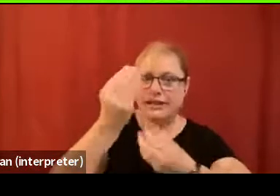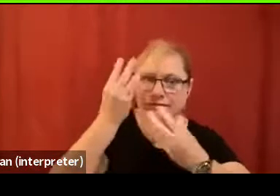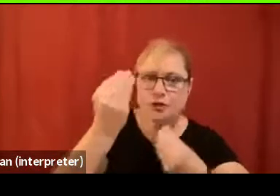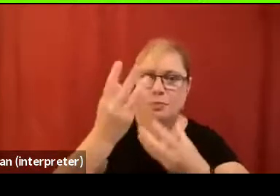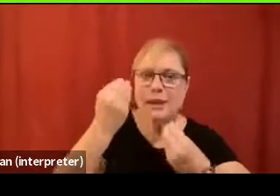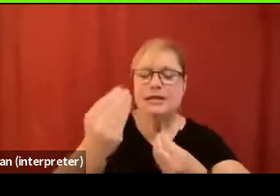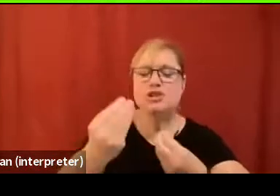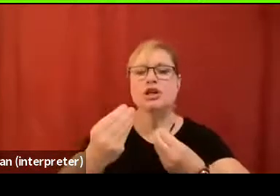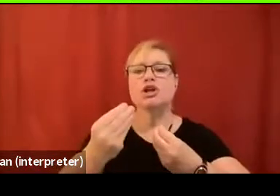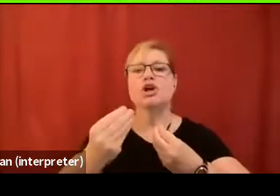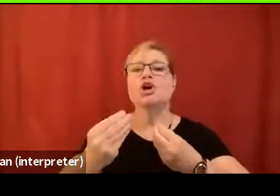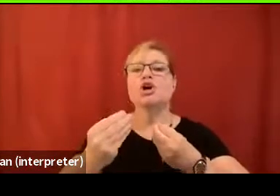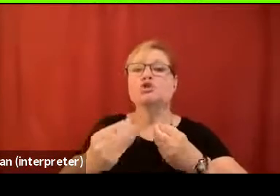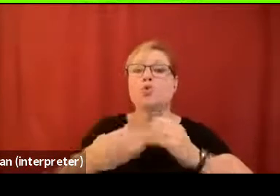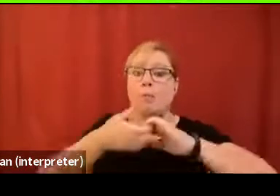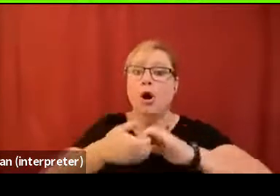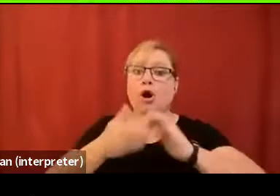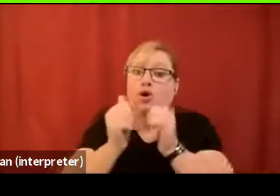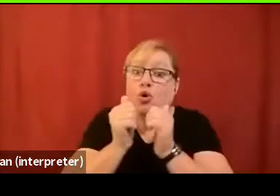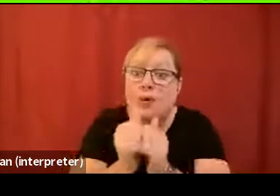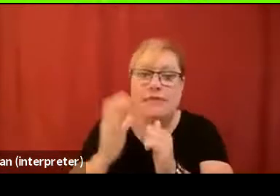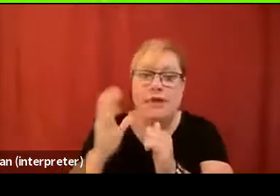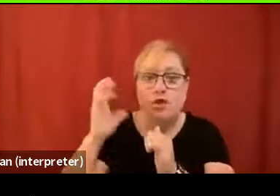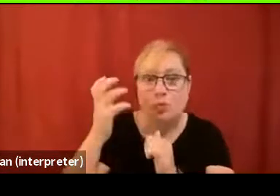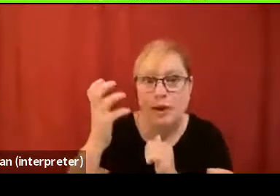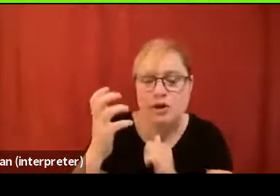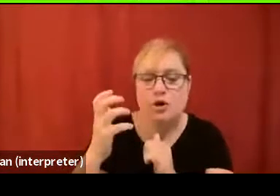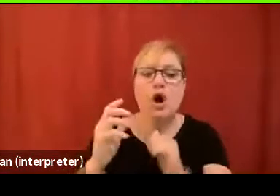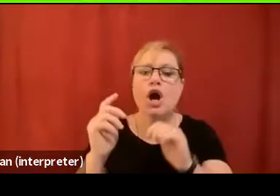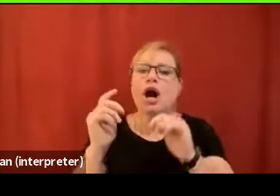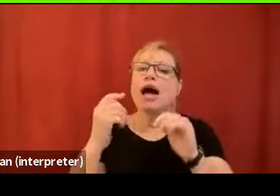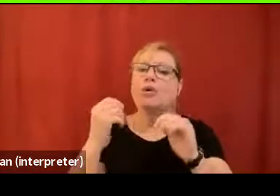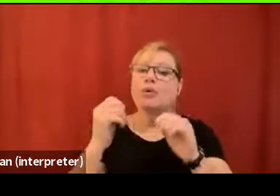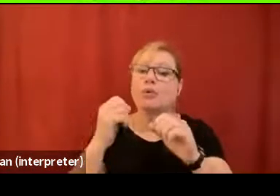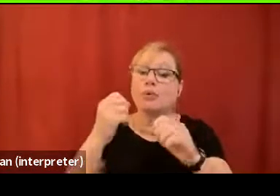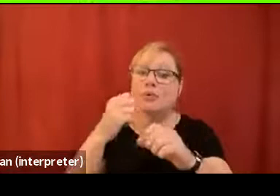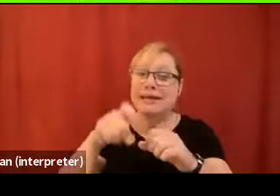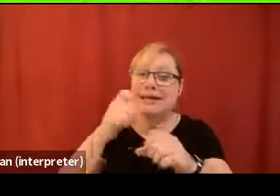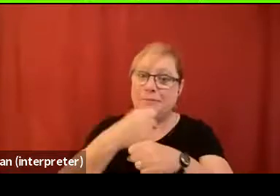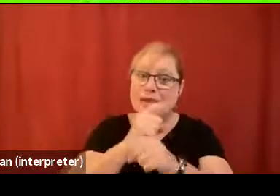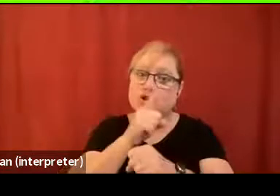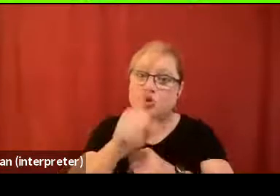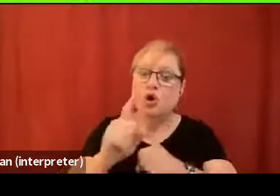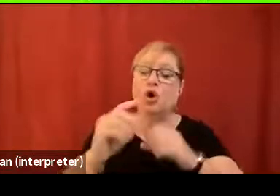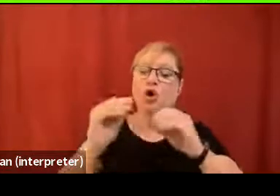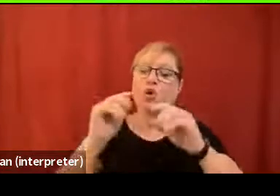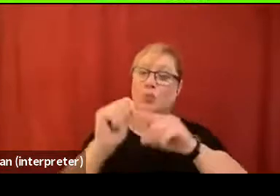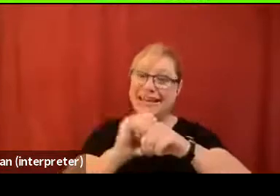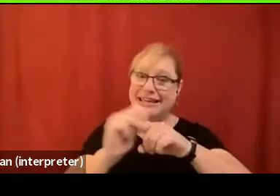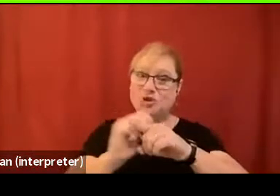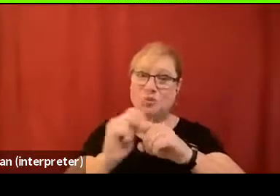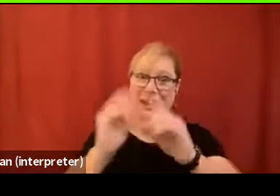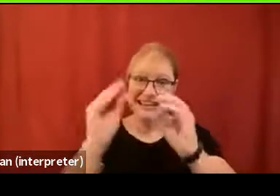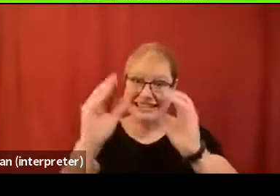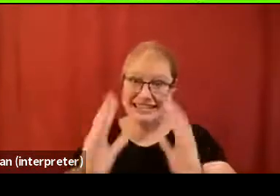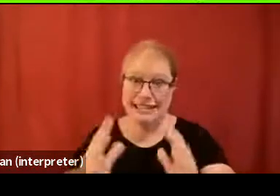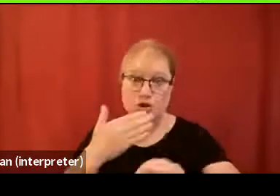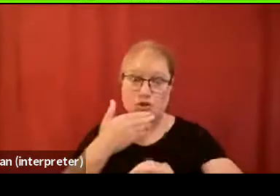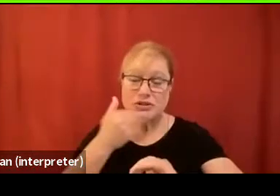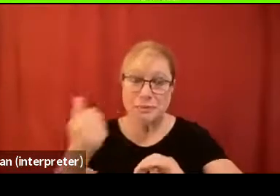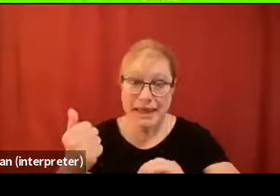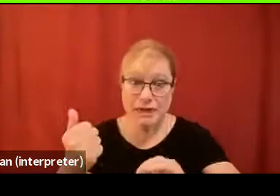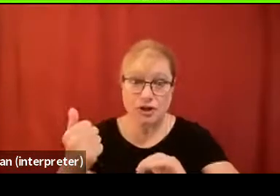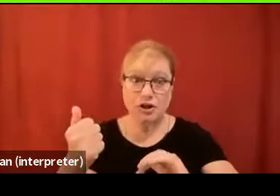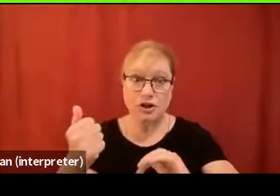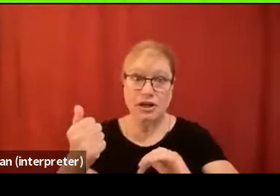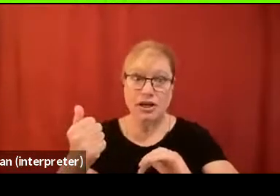classroom, the teachers are better equipped with using those instructions that come on every day at 10 a.m. or whenever they are,